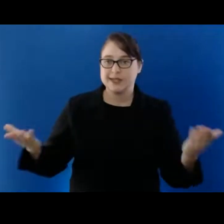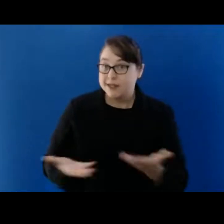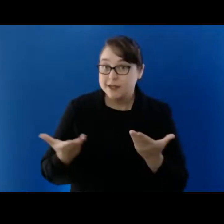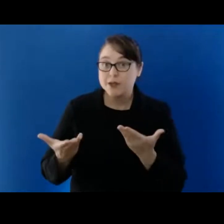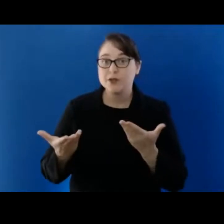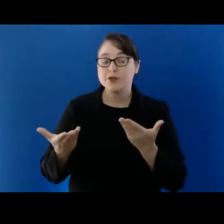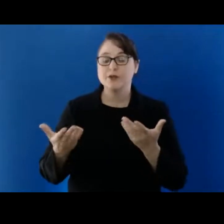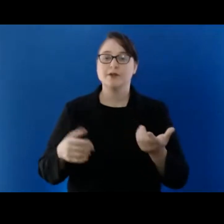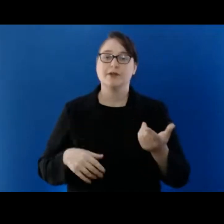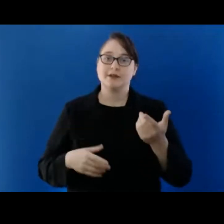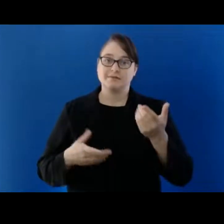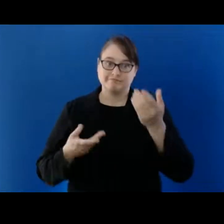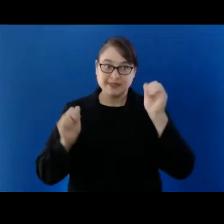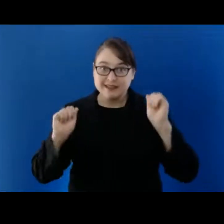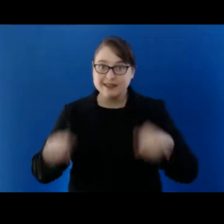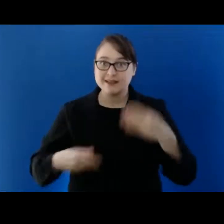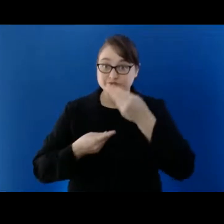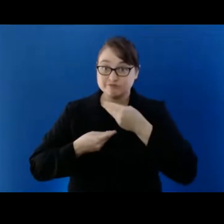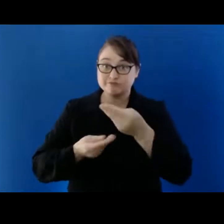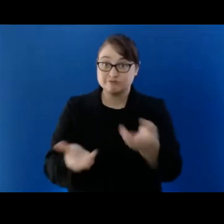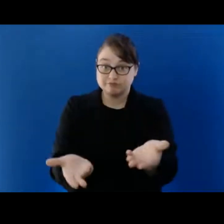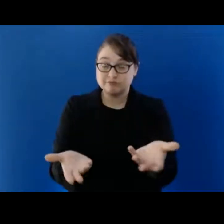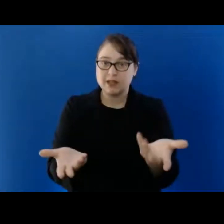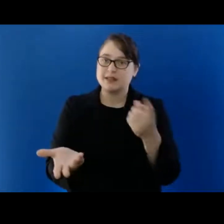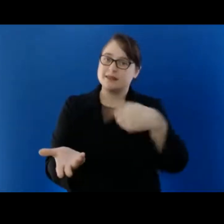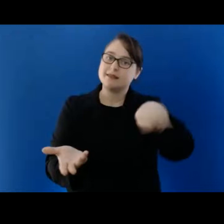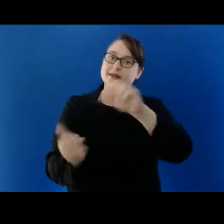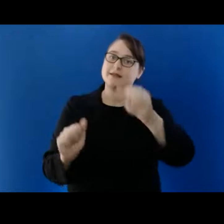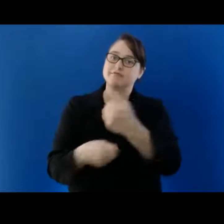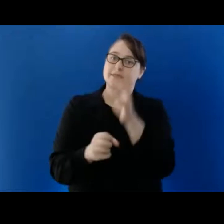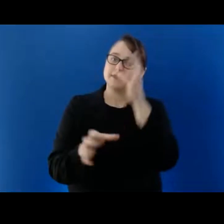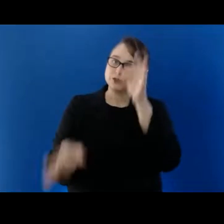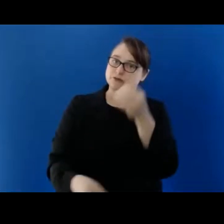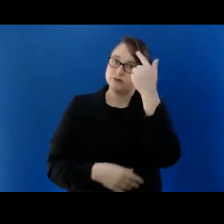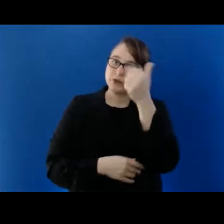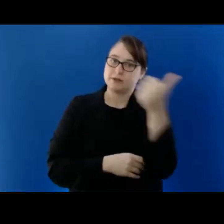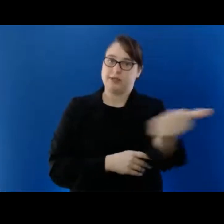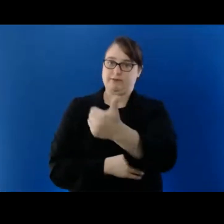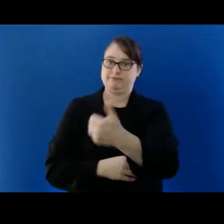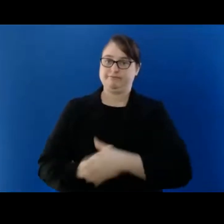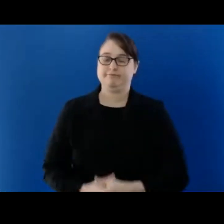the information, then they can make the consent for themselves.